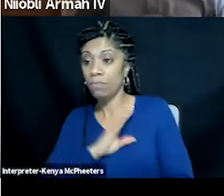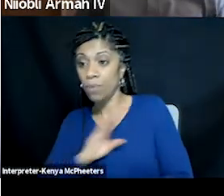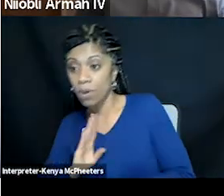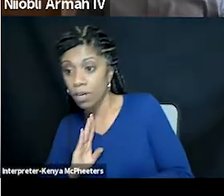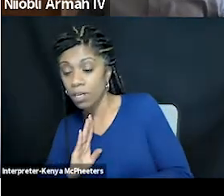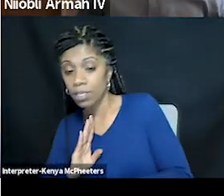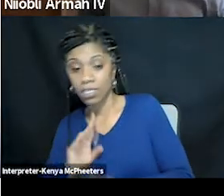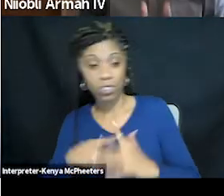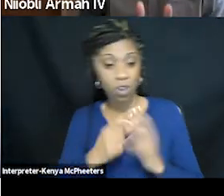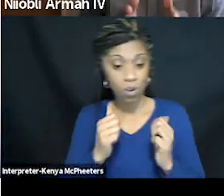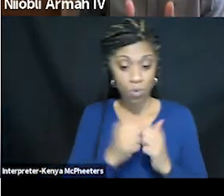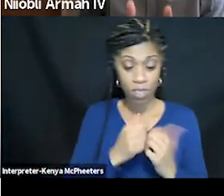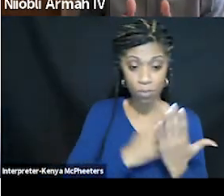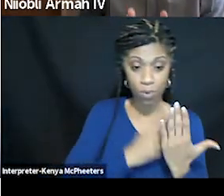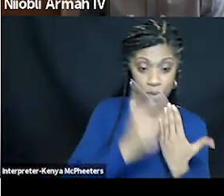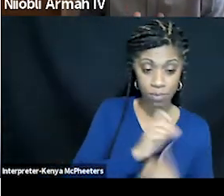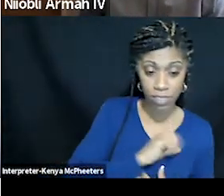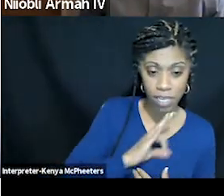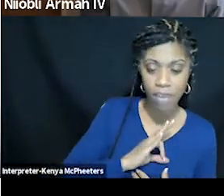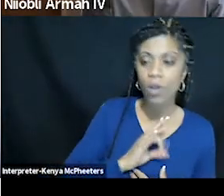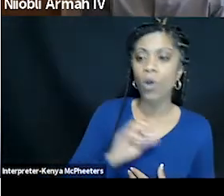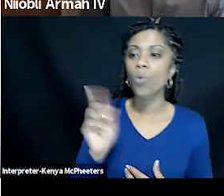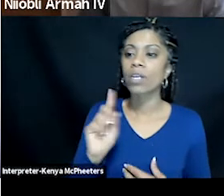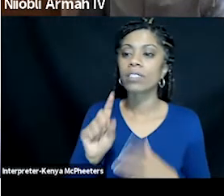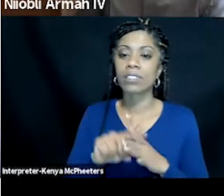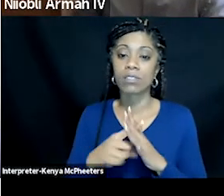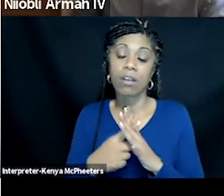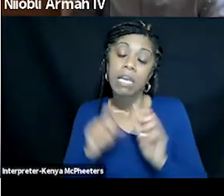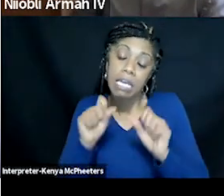we're unequivocally saying is that it can actually start with you.